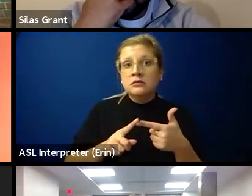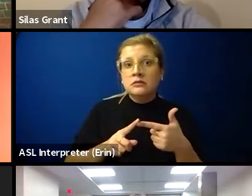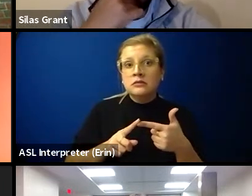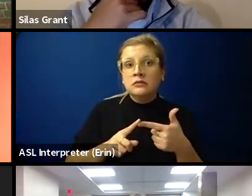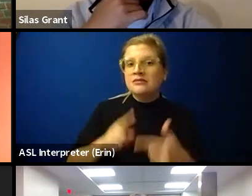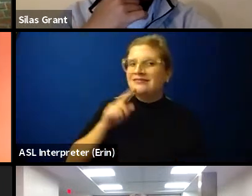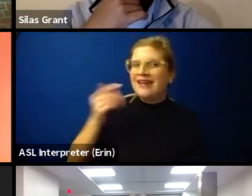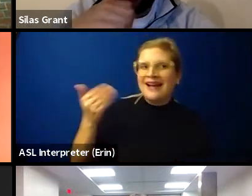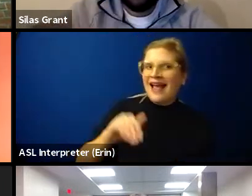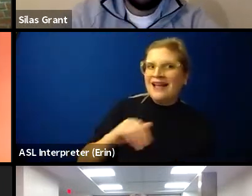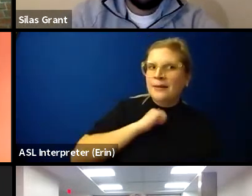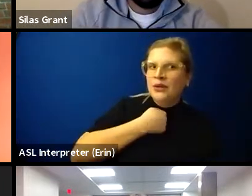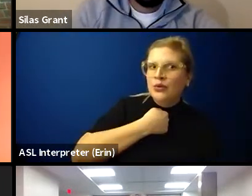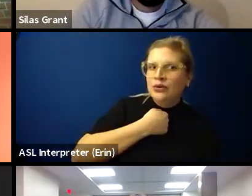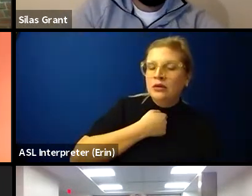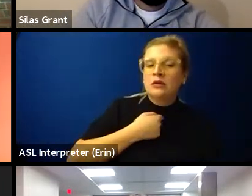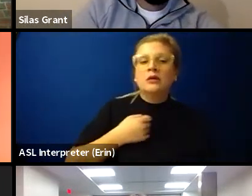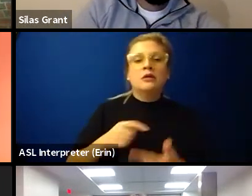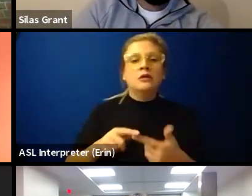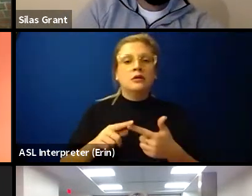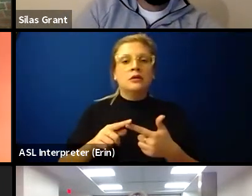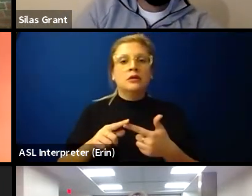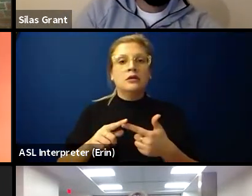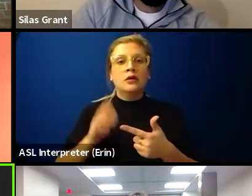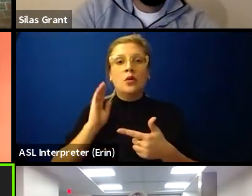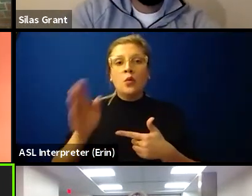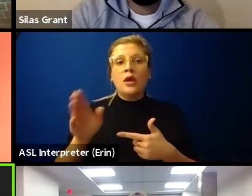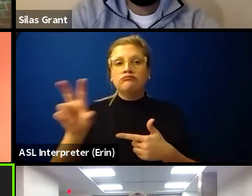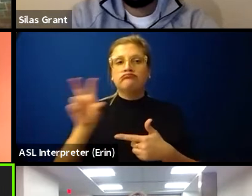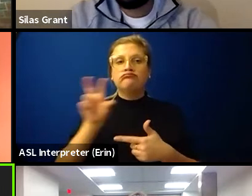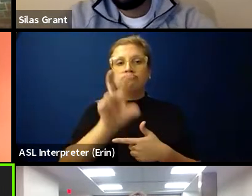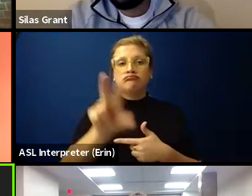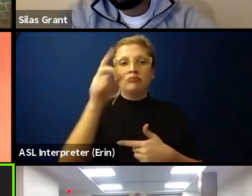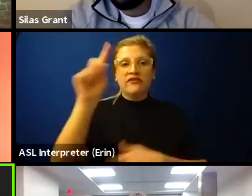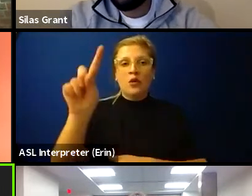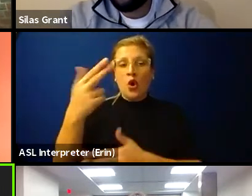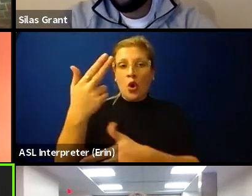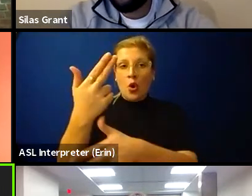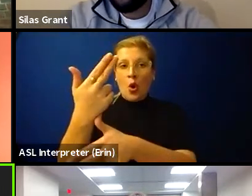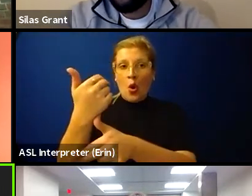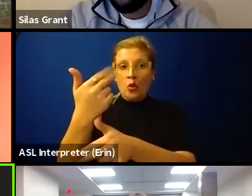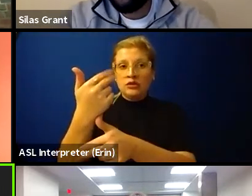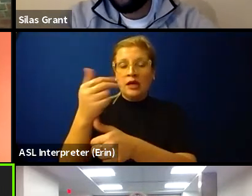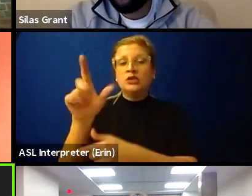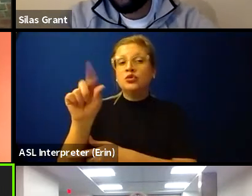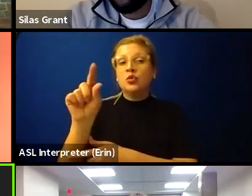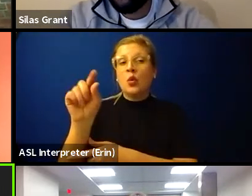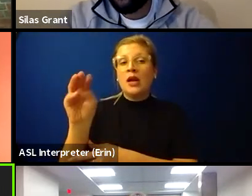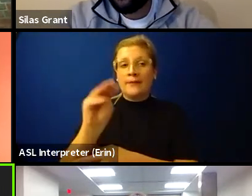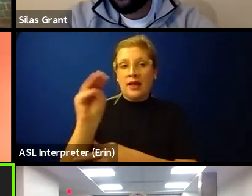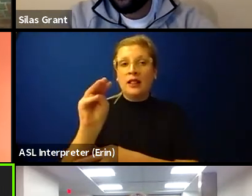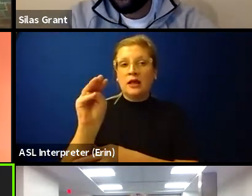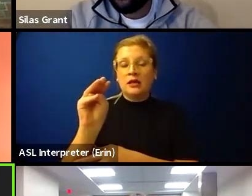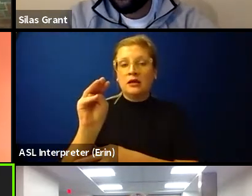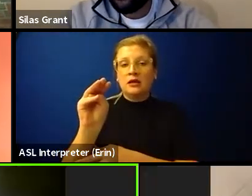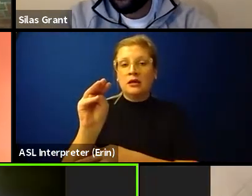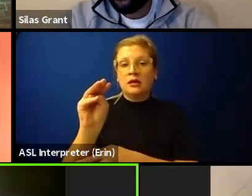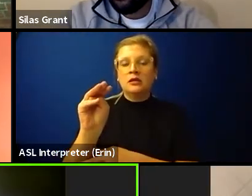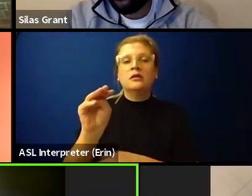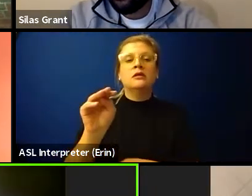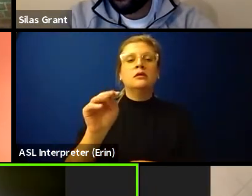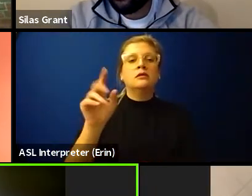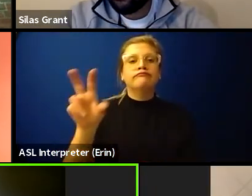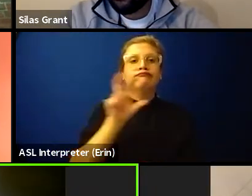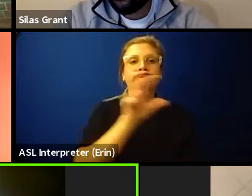Did it again. Will be going towards hotel. 20 million will be going towards entertainment bridge